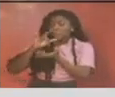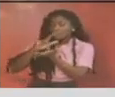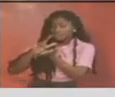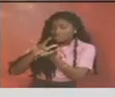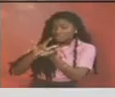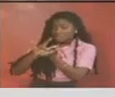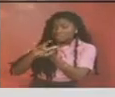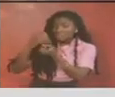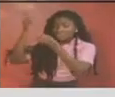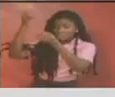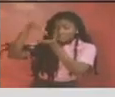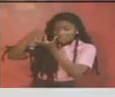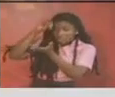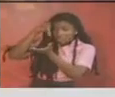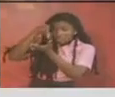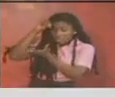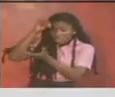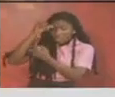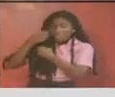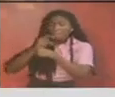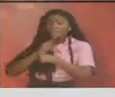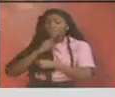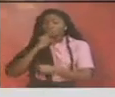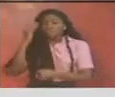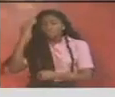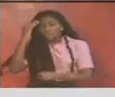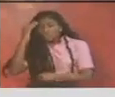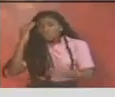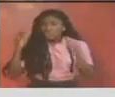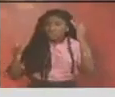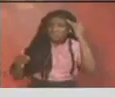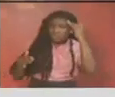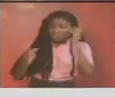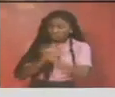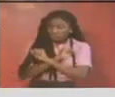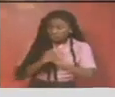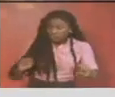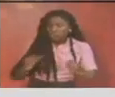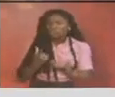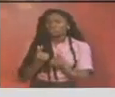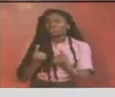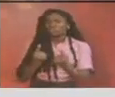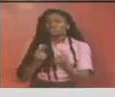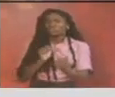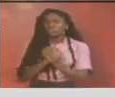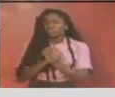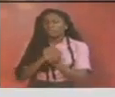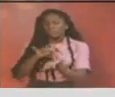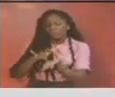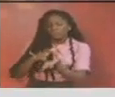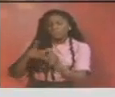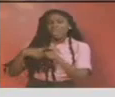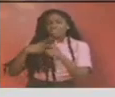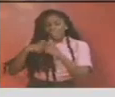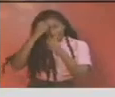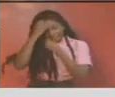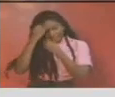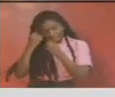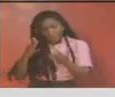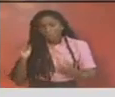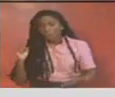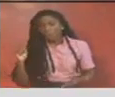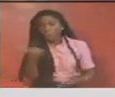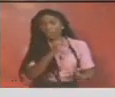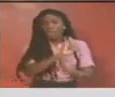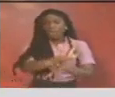labeling, and that informs our recommendations to member states. And all of the member states' CMOs have access to the